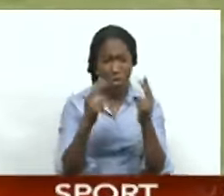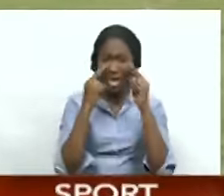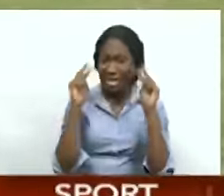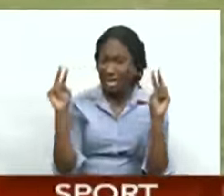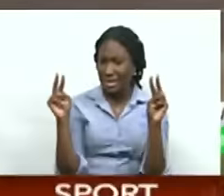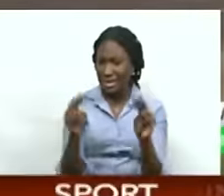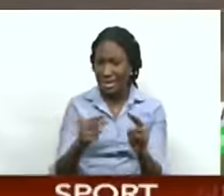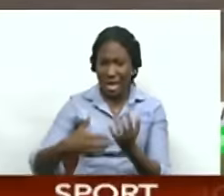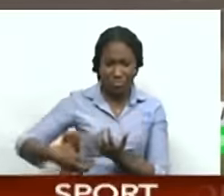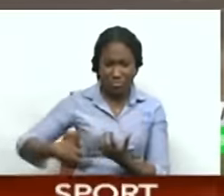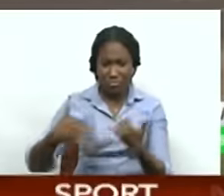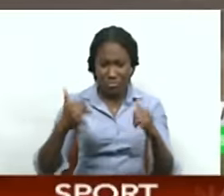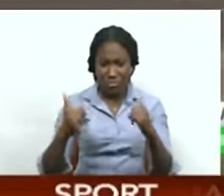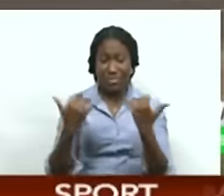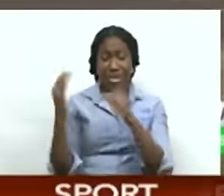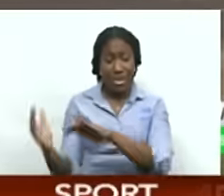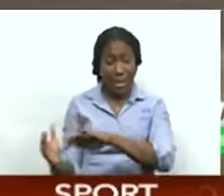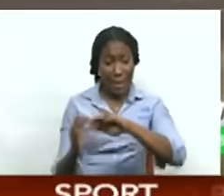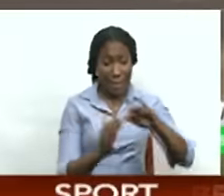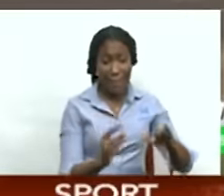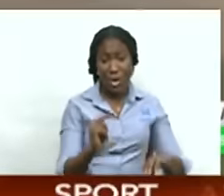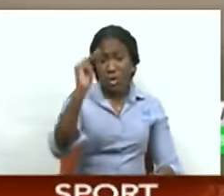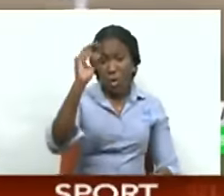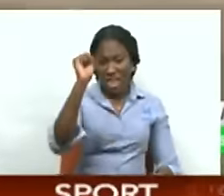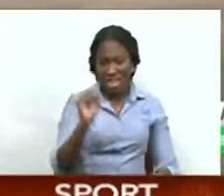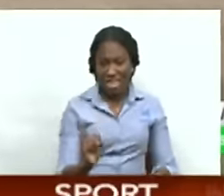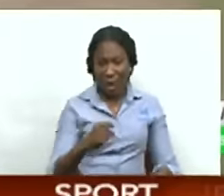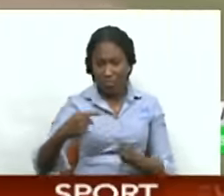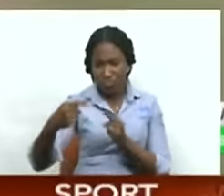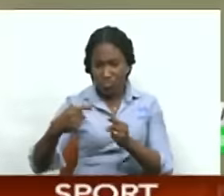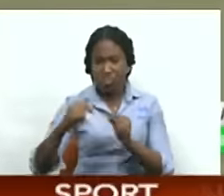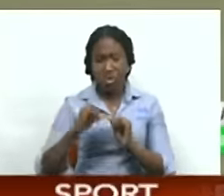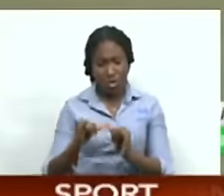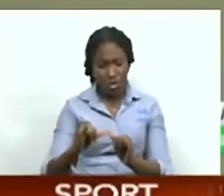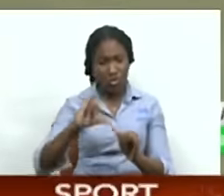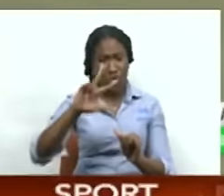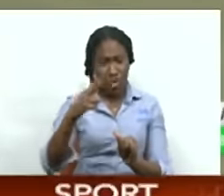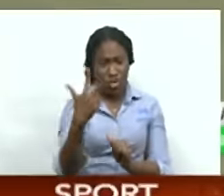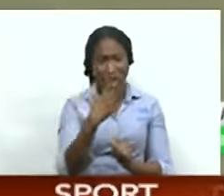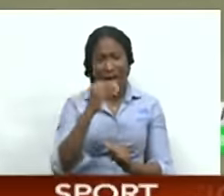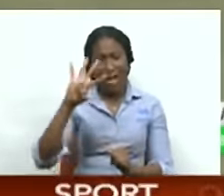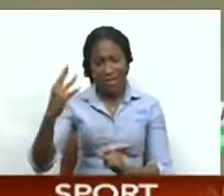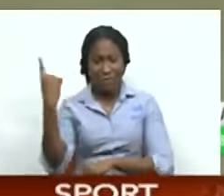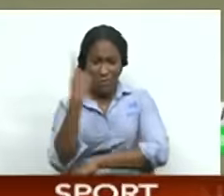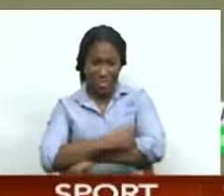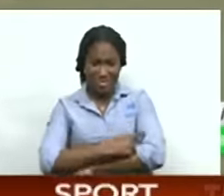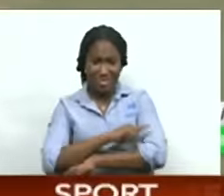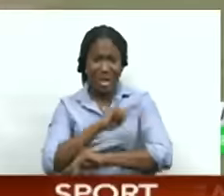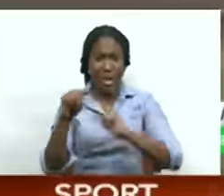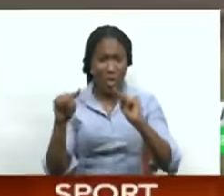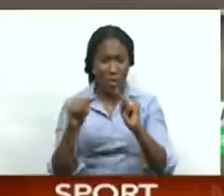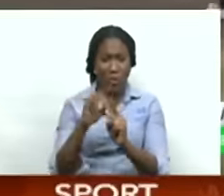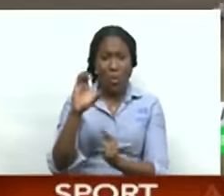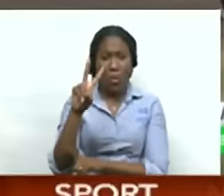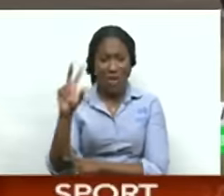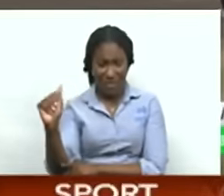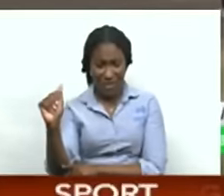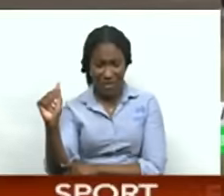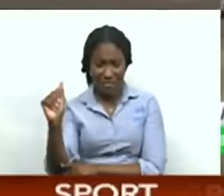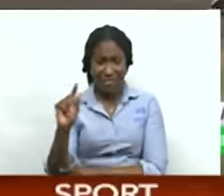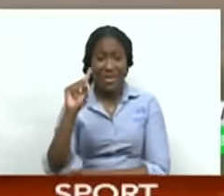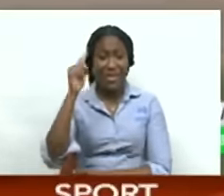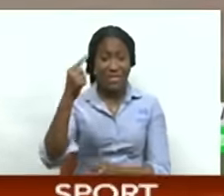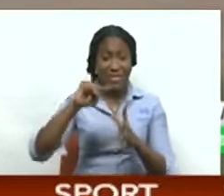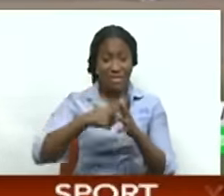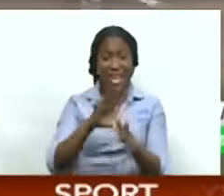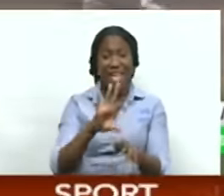North-South Classic will continue with day 3 and 4 over the weekend at the National Cricket Centre in Balmain, Couva. First ball is at 9:30 a.m., so don't